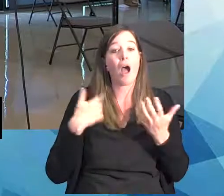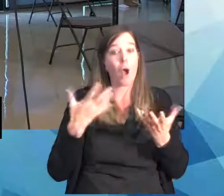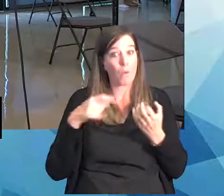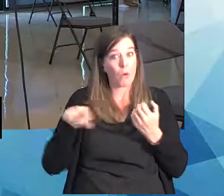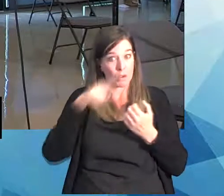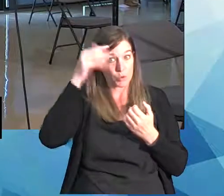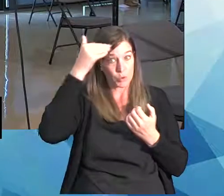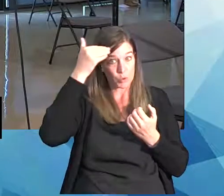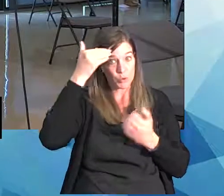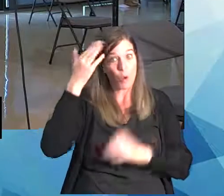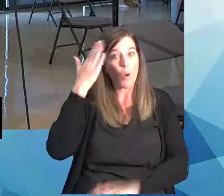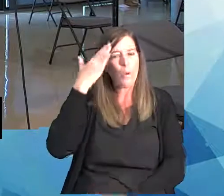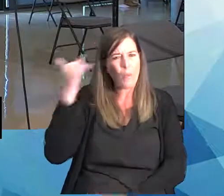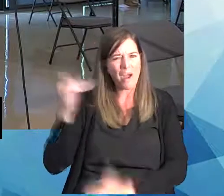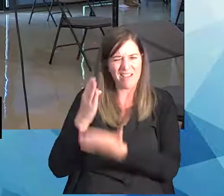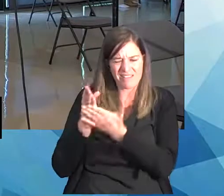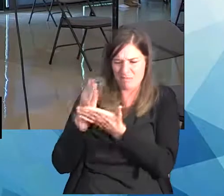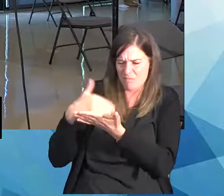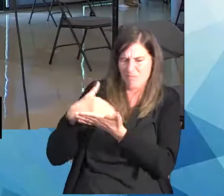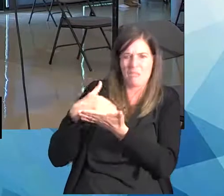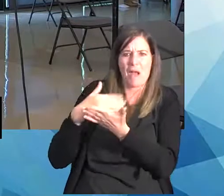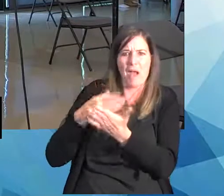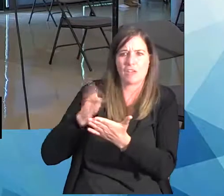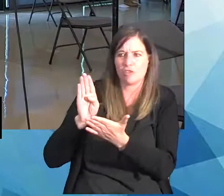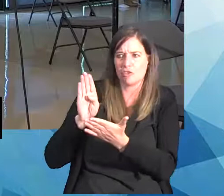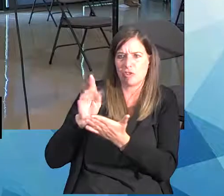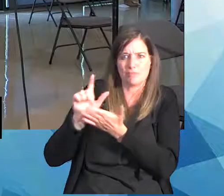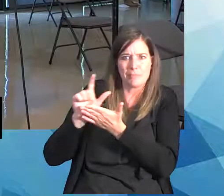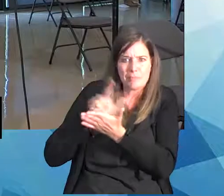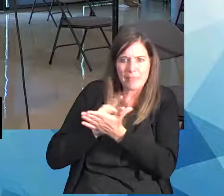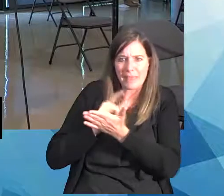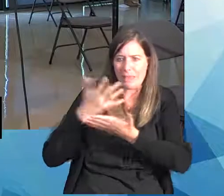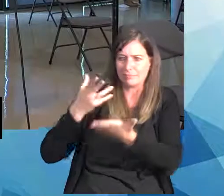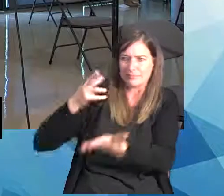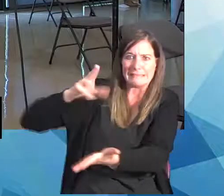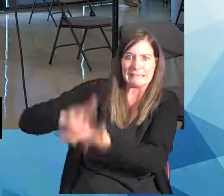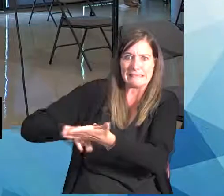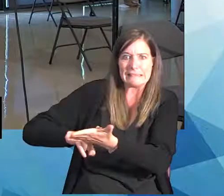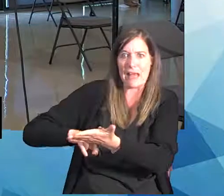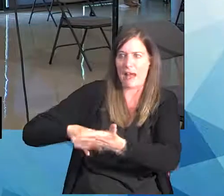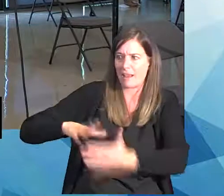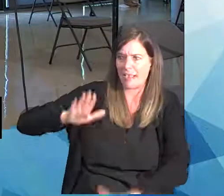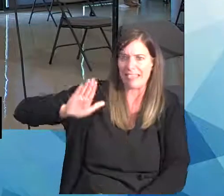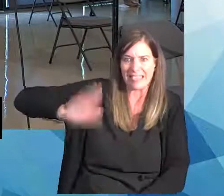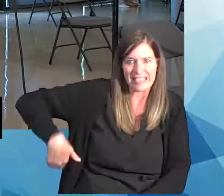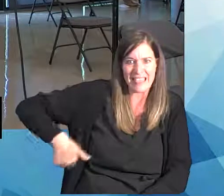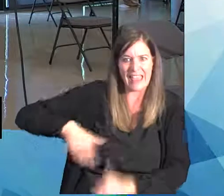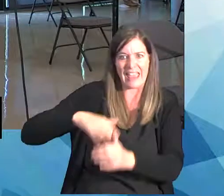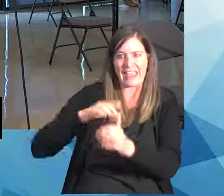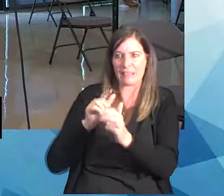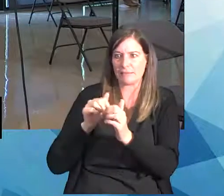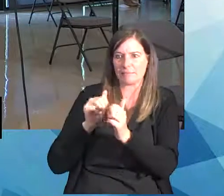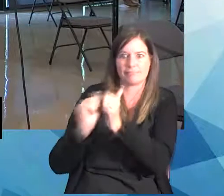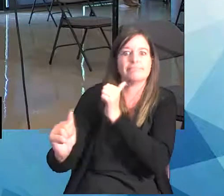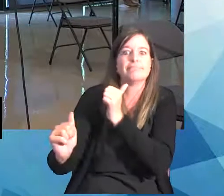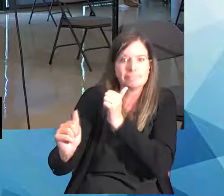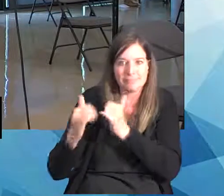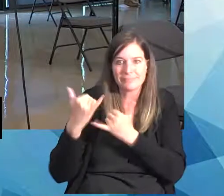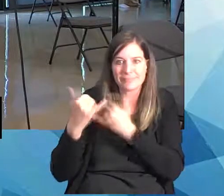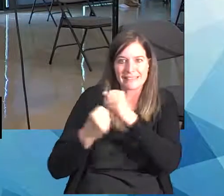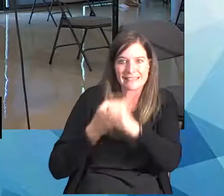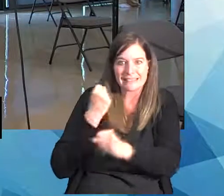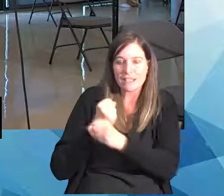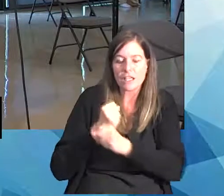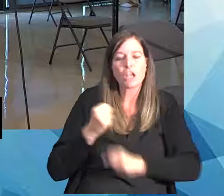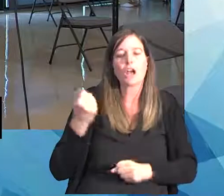bills were signed so late into the fiscal year this year, I was able to alert